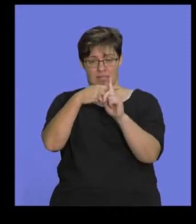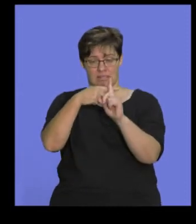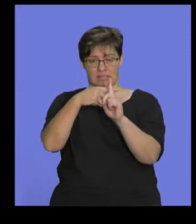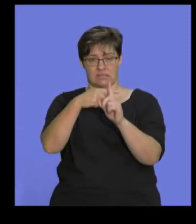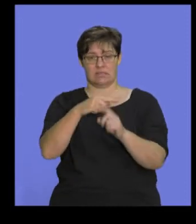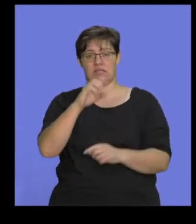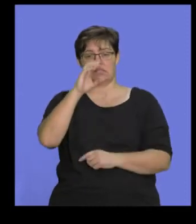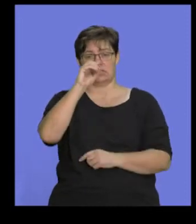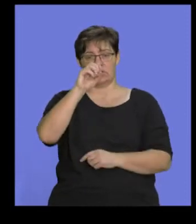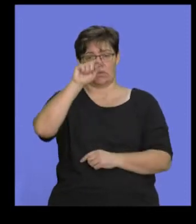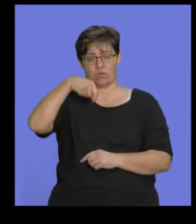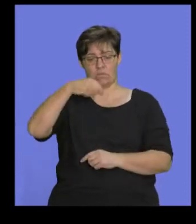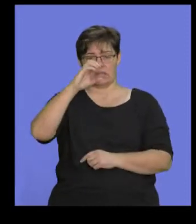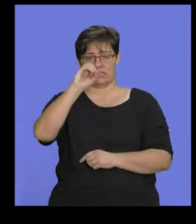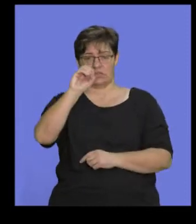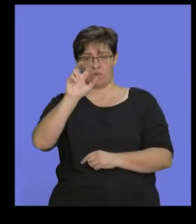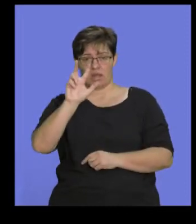plus